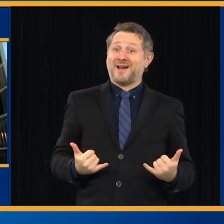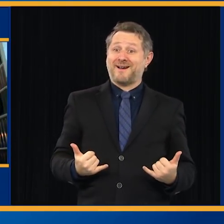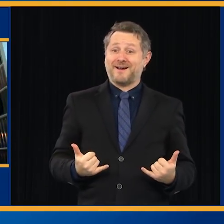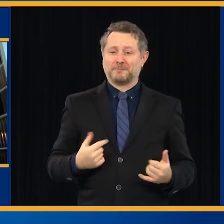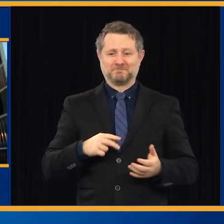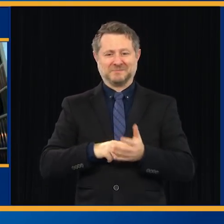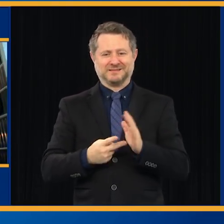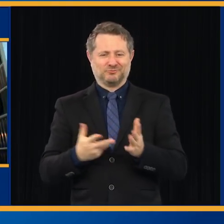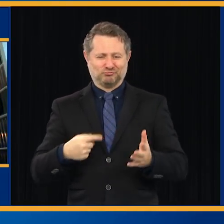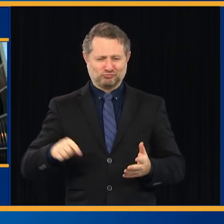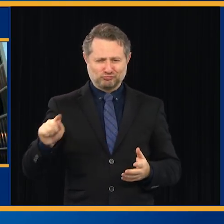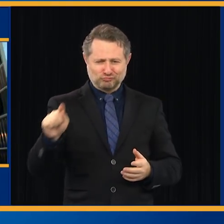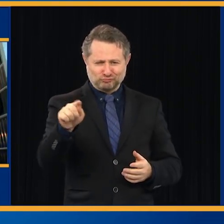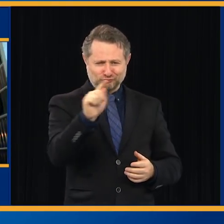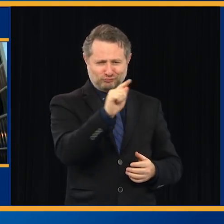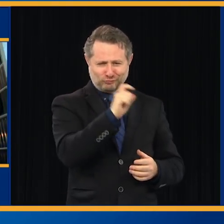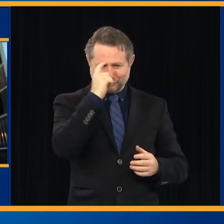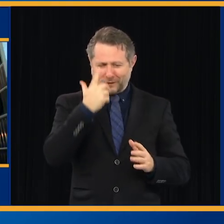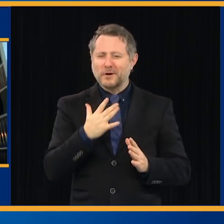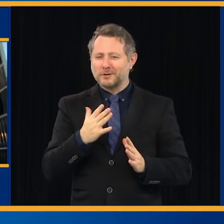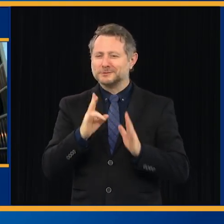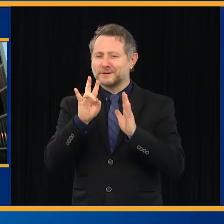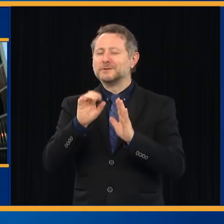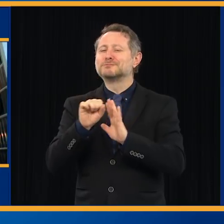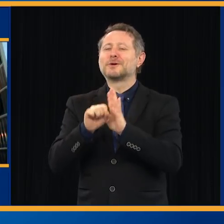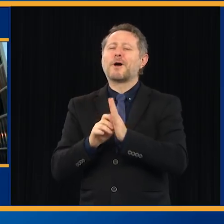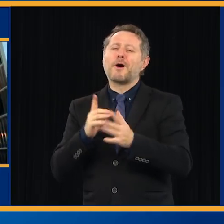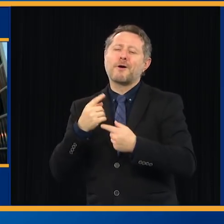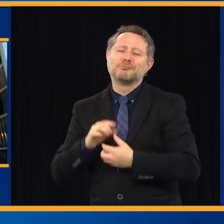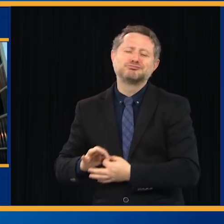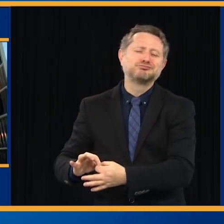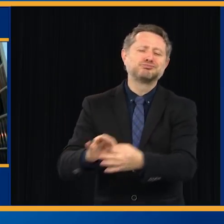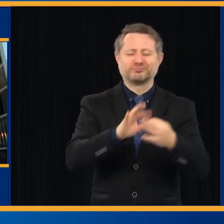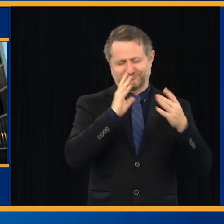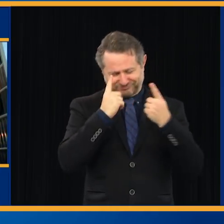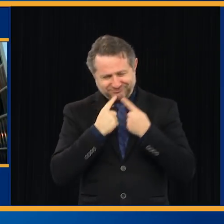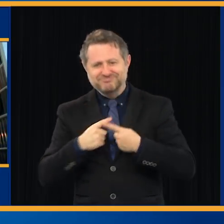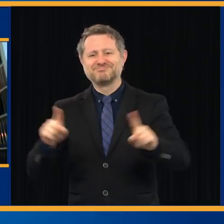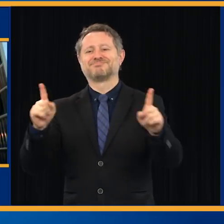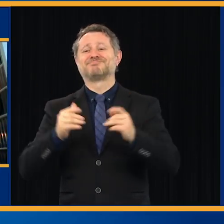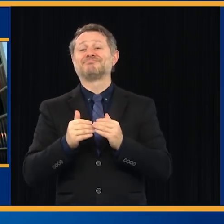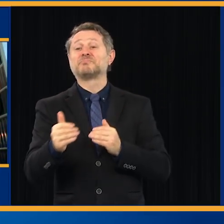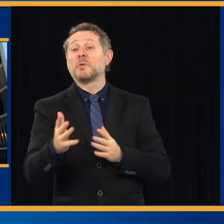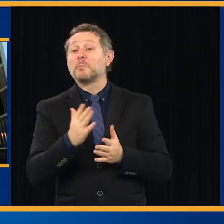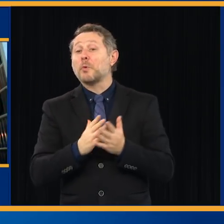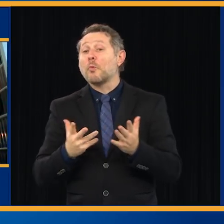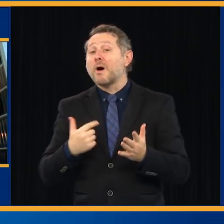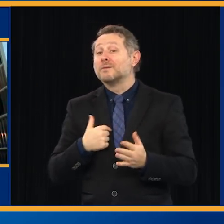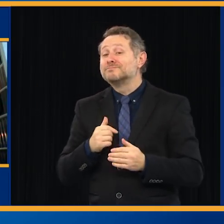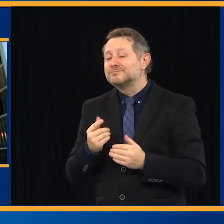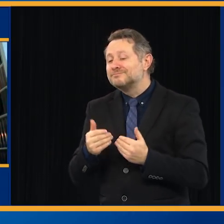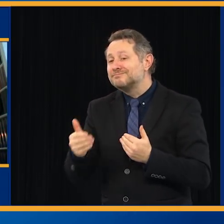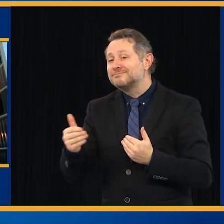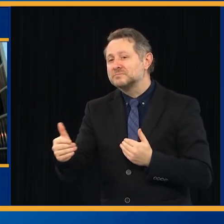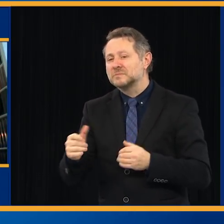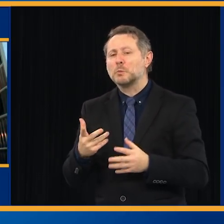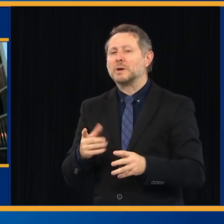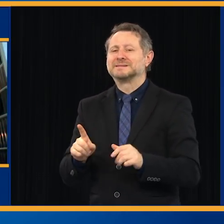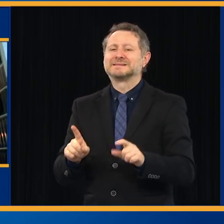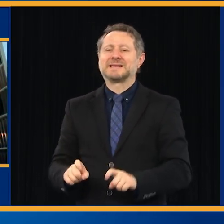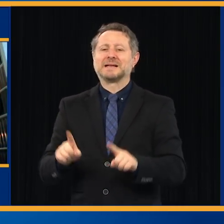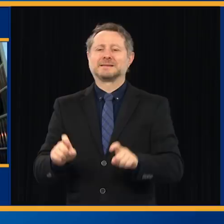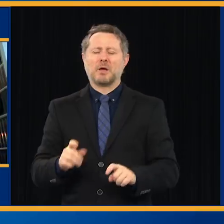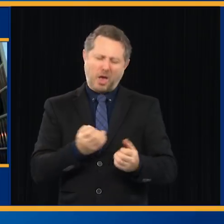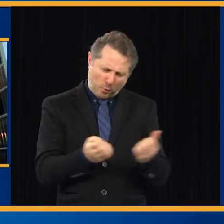to make sure we're doing all those things. And part of this is testing. It's not just the equipment. We really